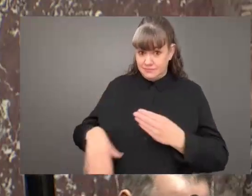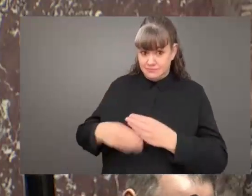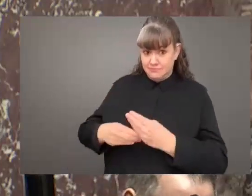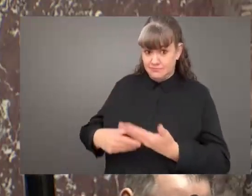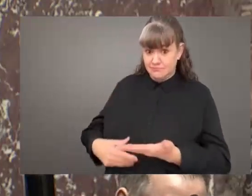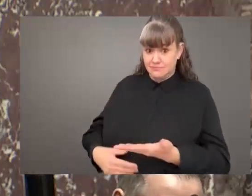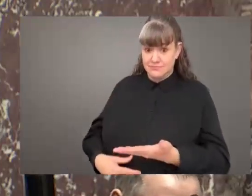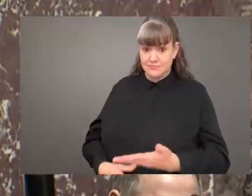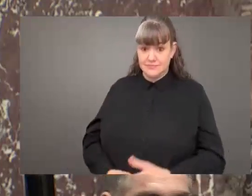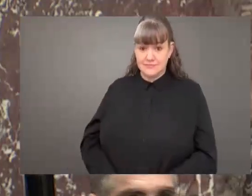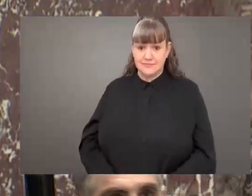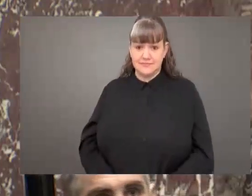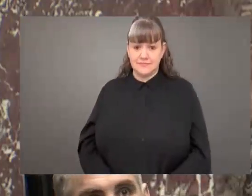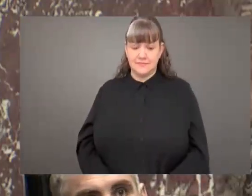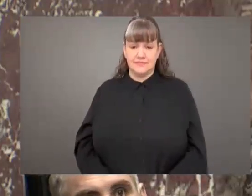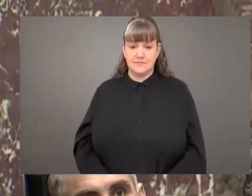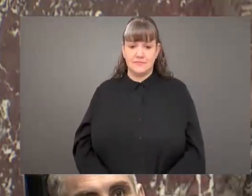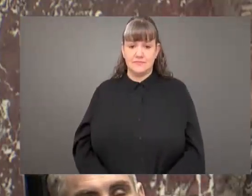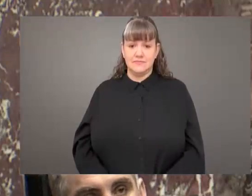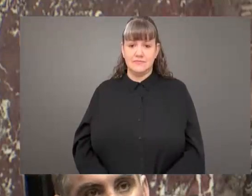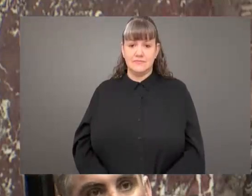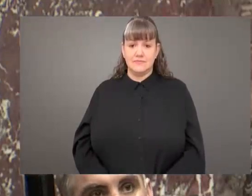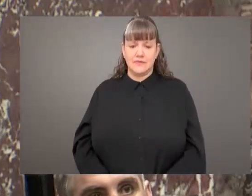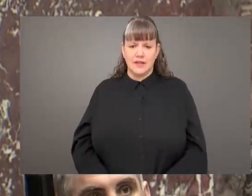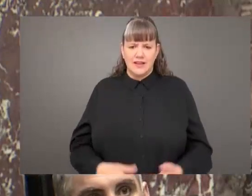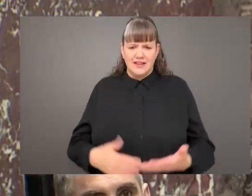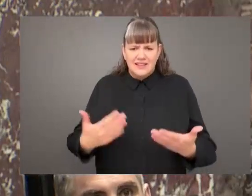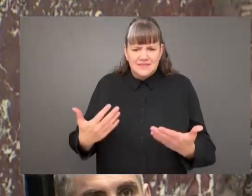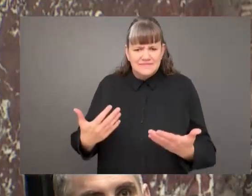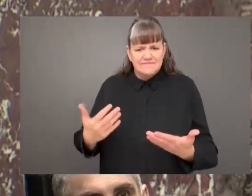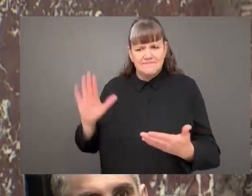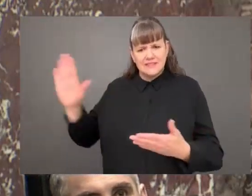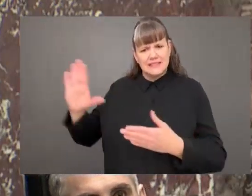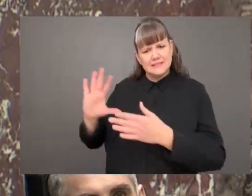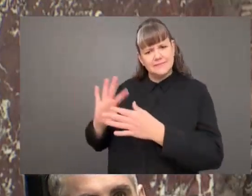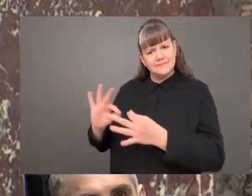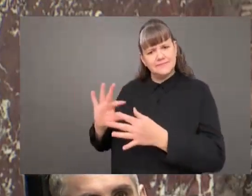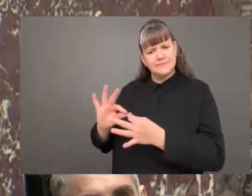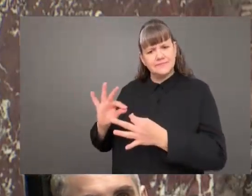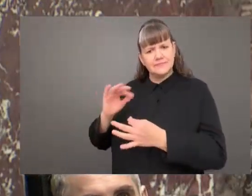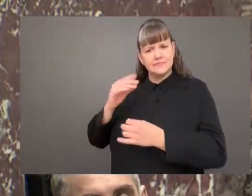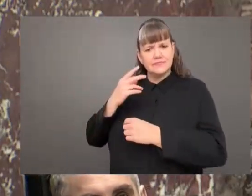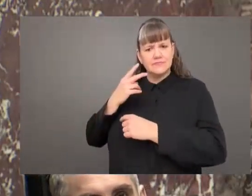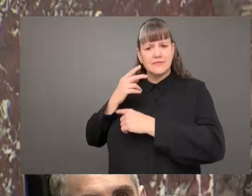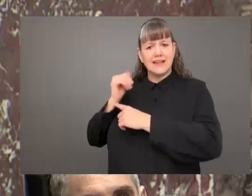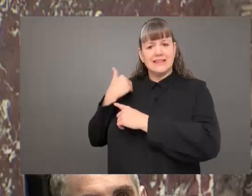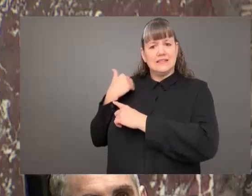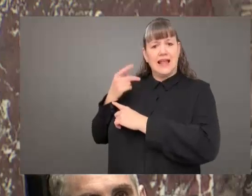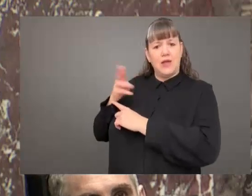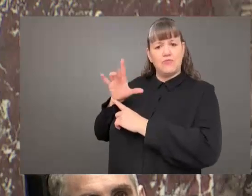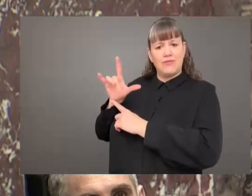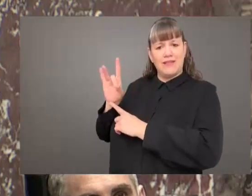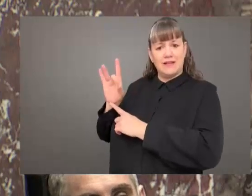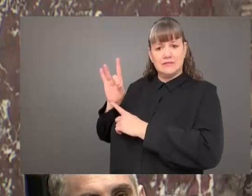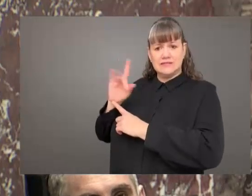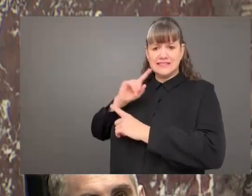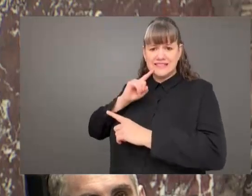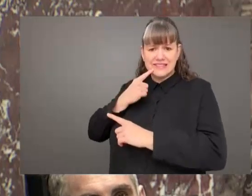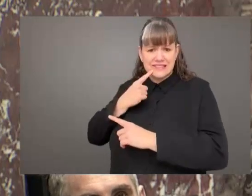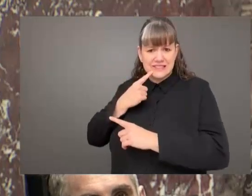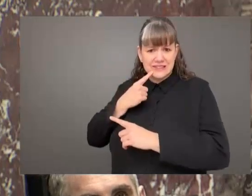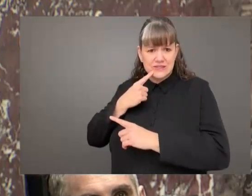What the Minister said on April 8th was a serious allegation. We have talked to all members on our side of this